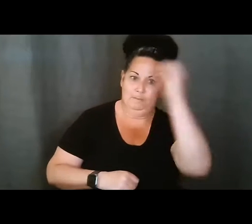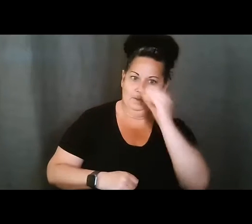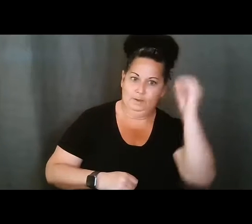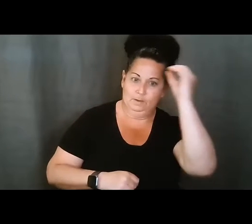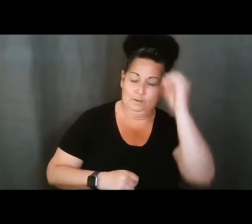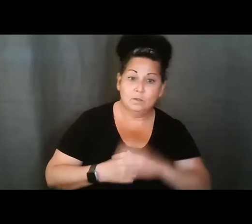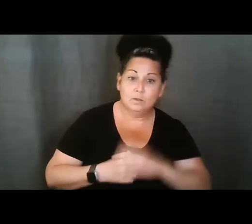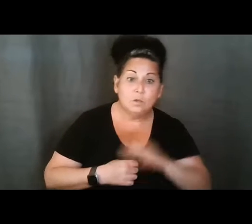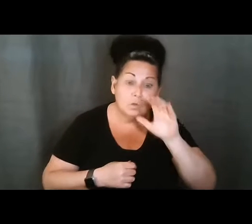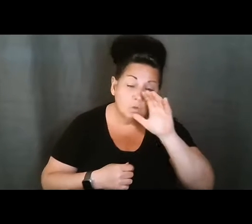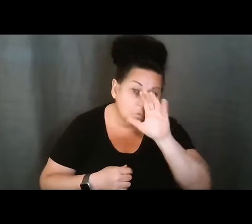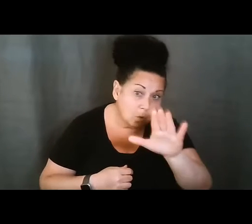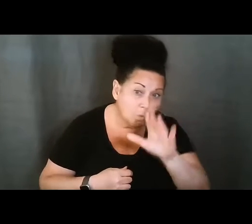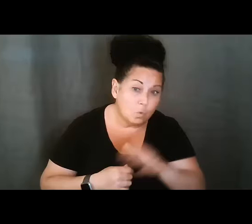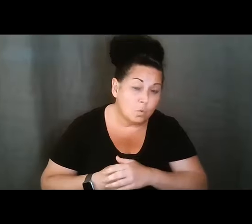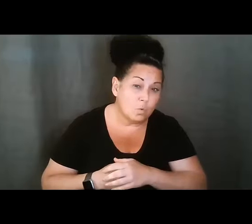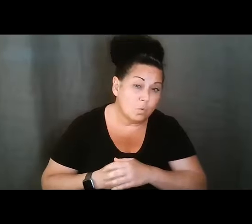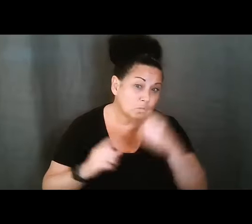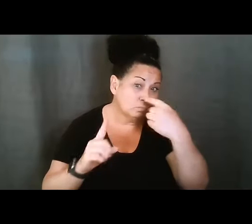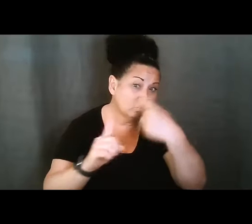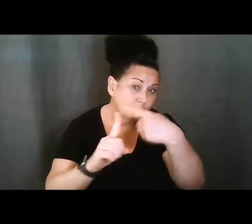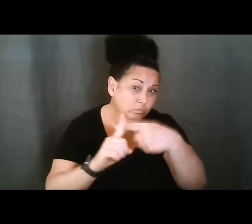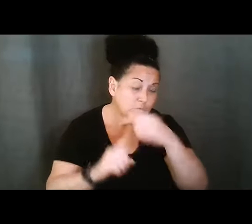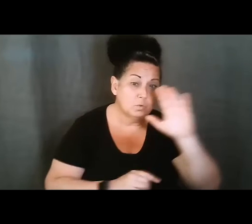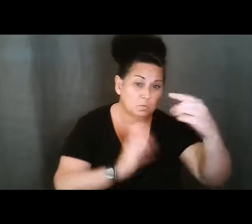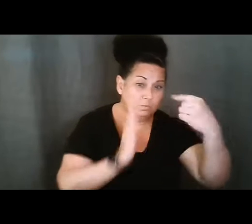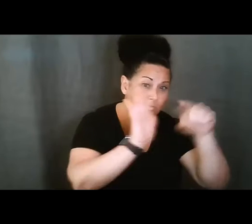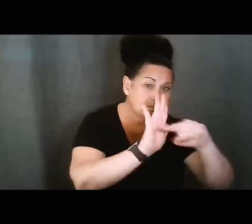What's your strengths and what's your weakness?